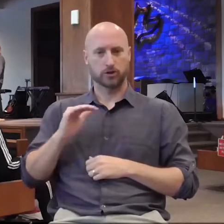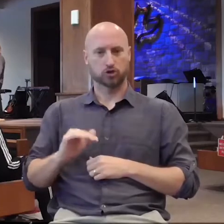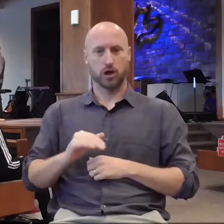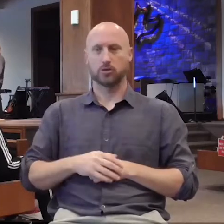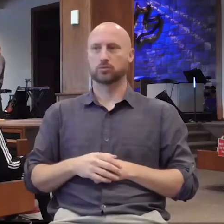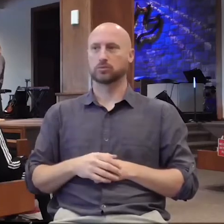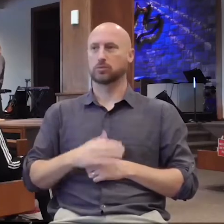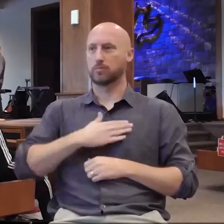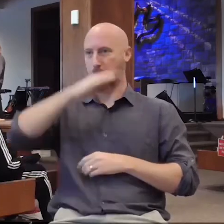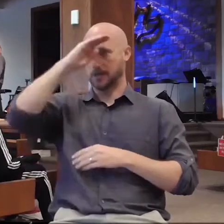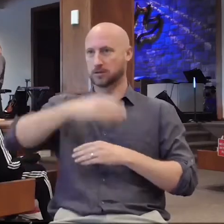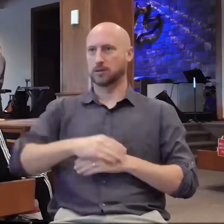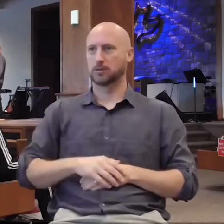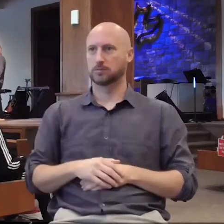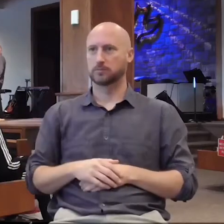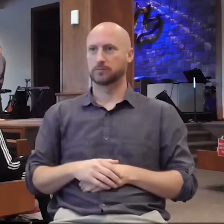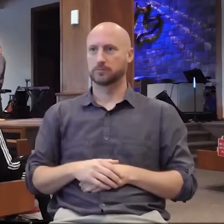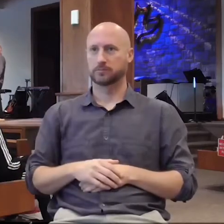You're my son.